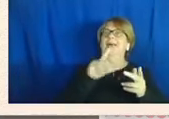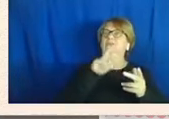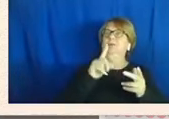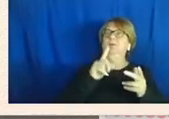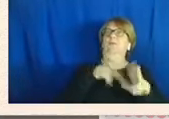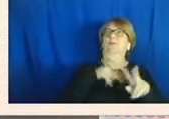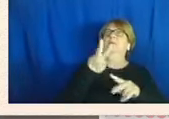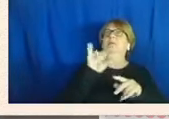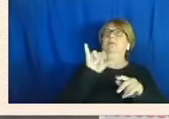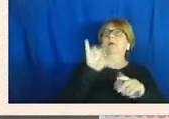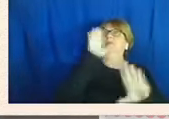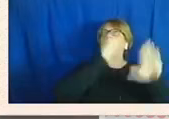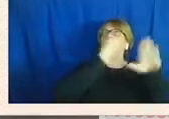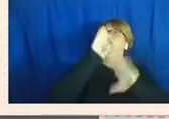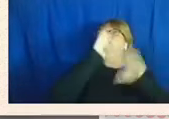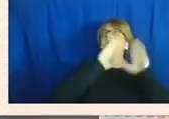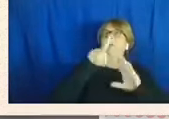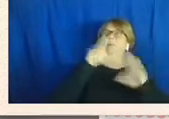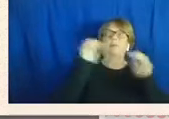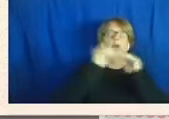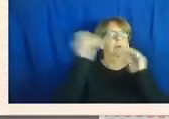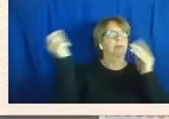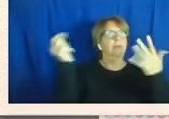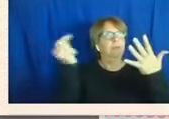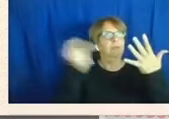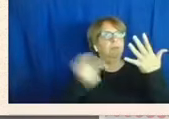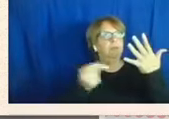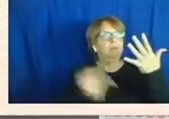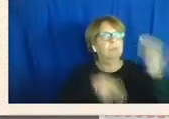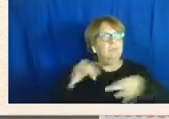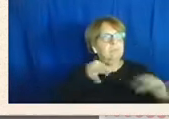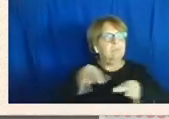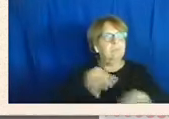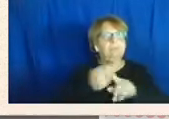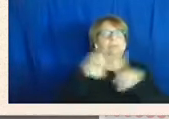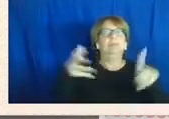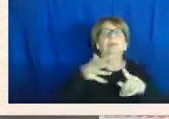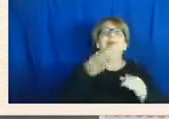tons of details about it, rather than just keeping it simple.